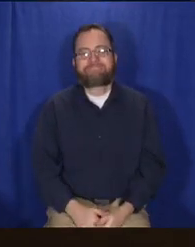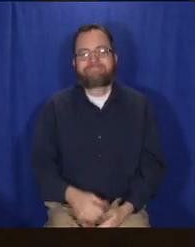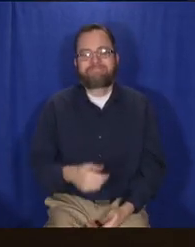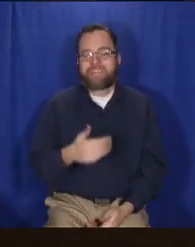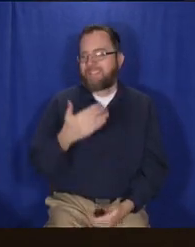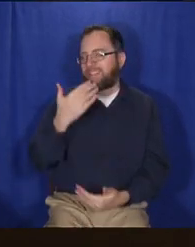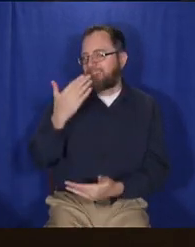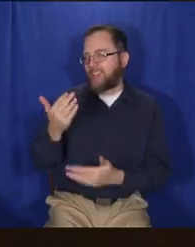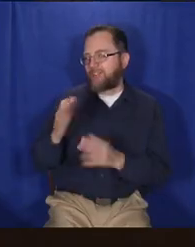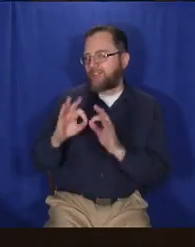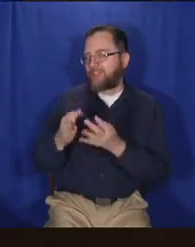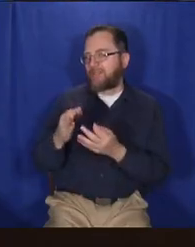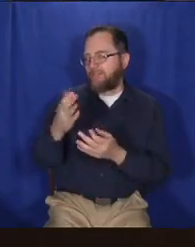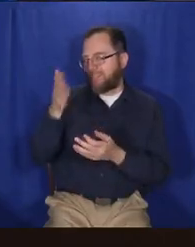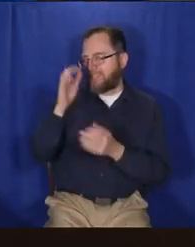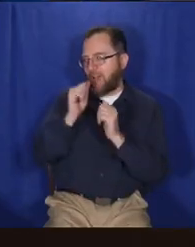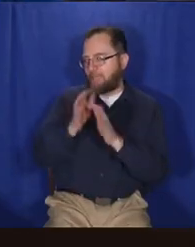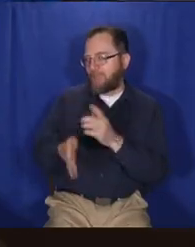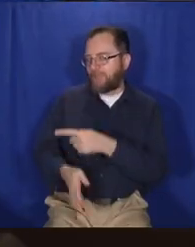bless you. Y'all give it up for them.